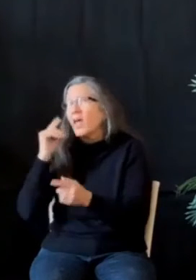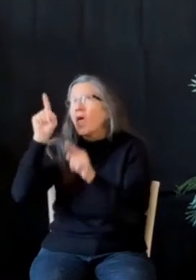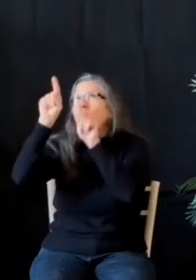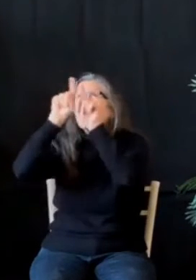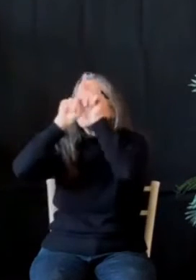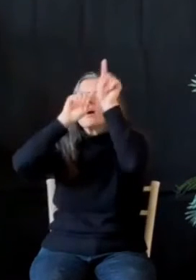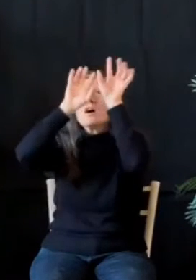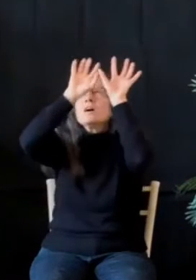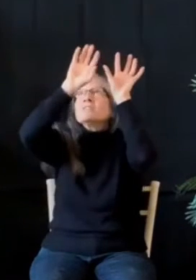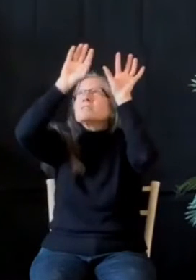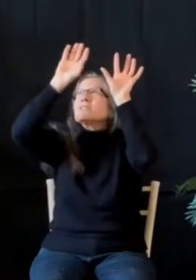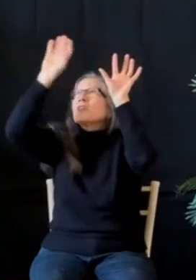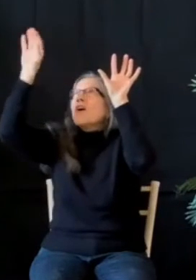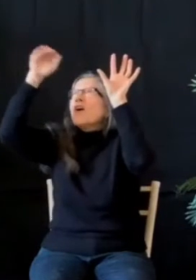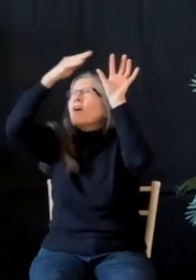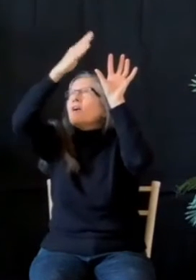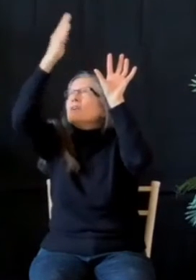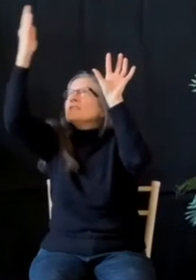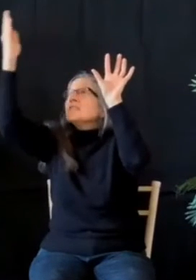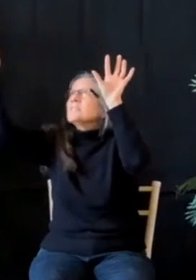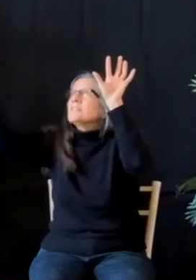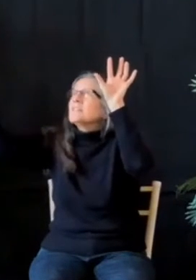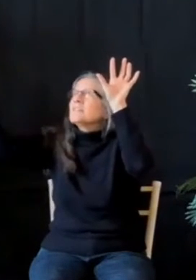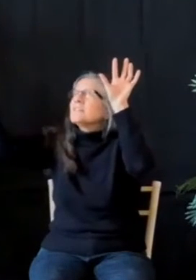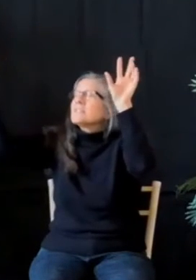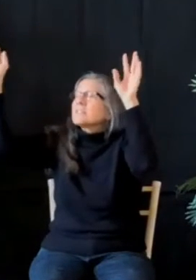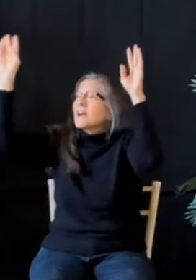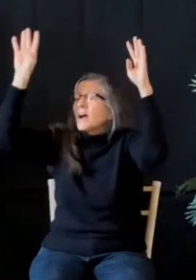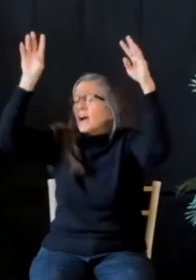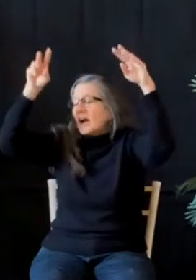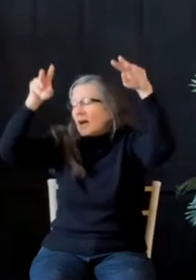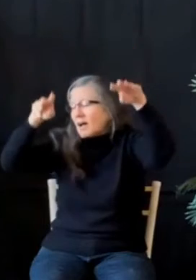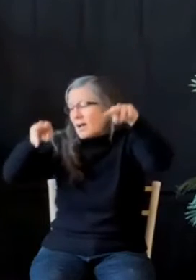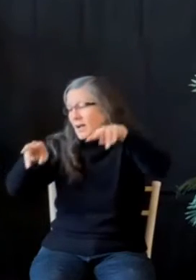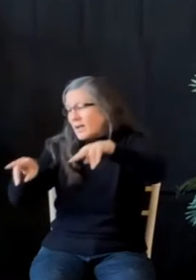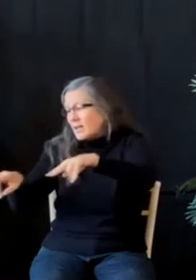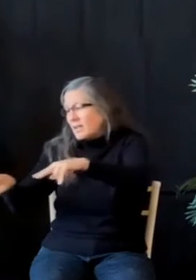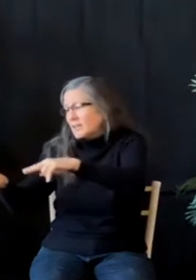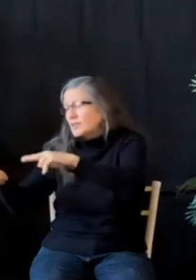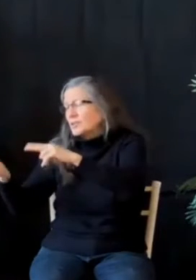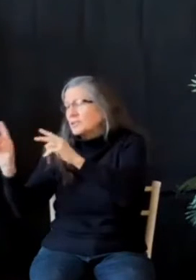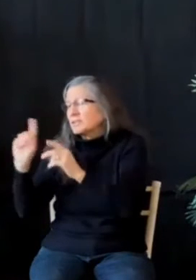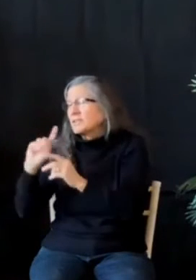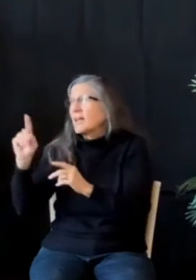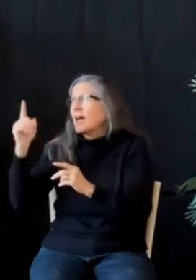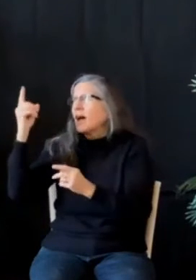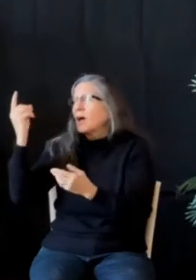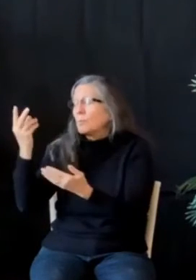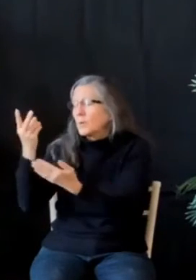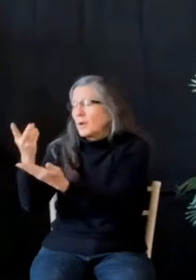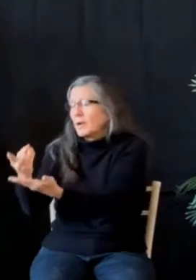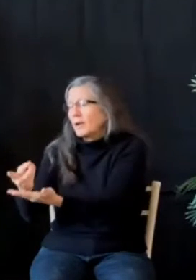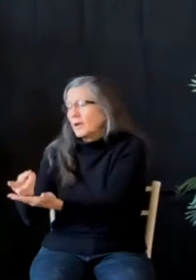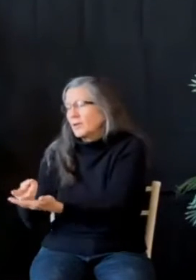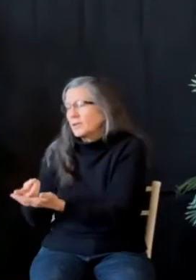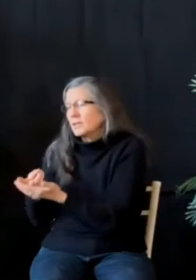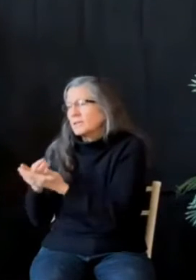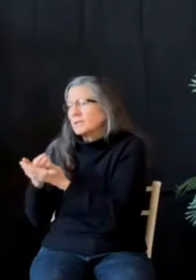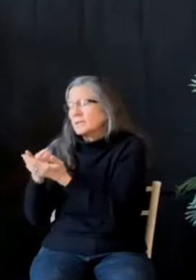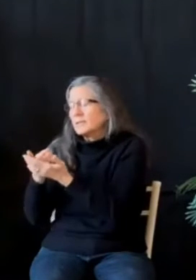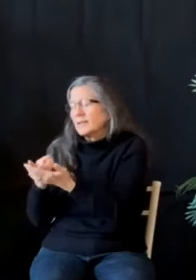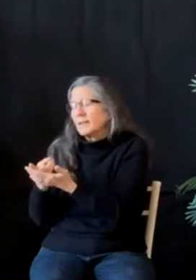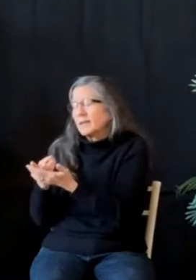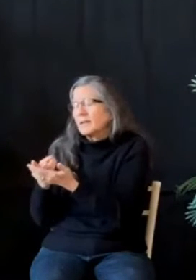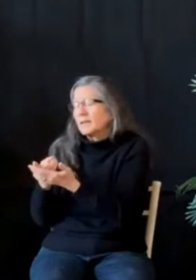head. The stars in the sky looked down where